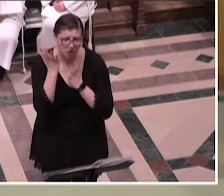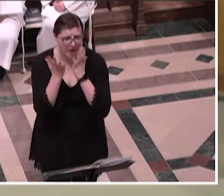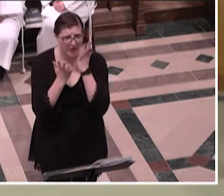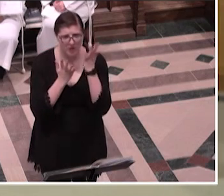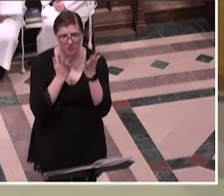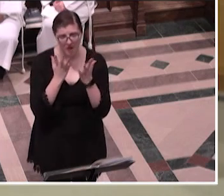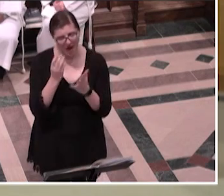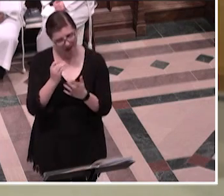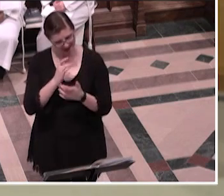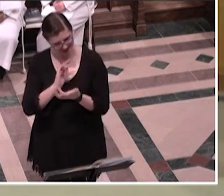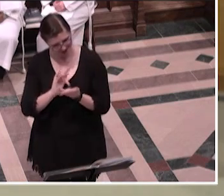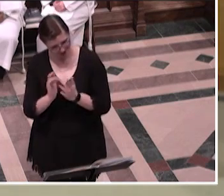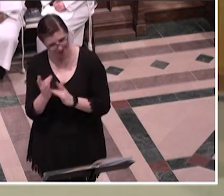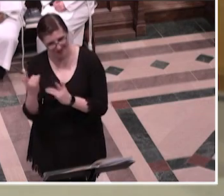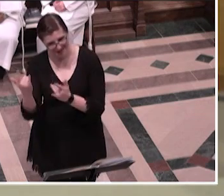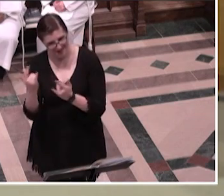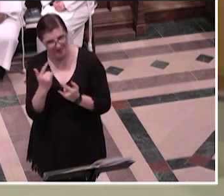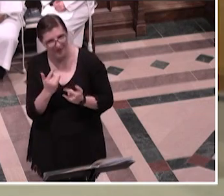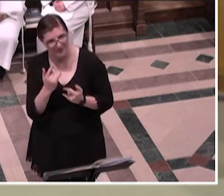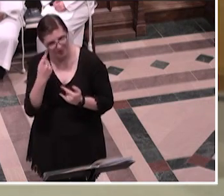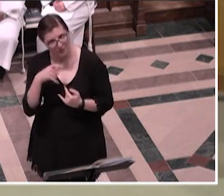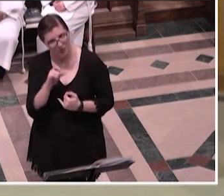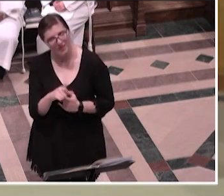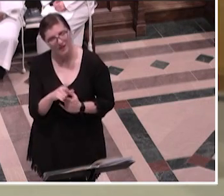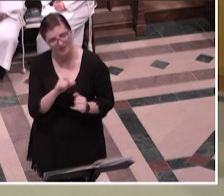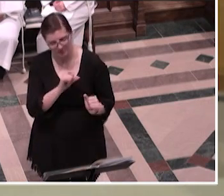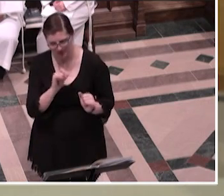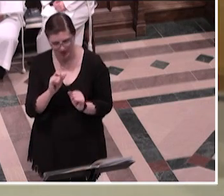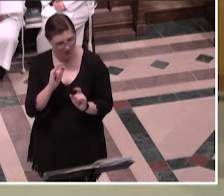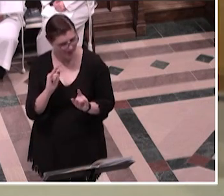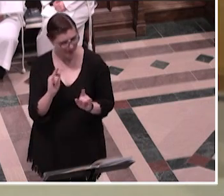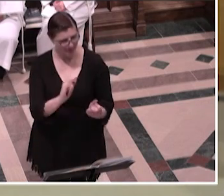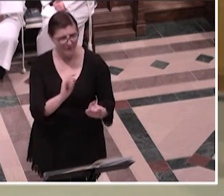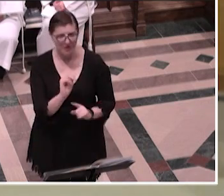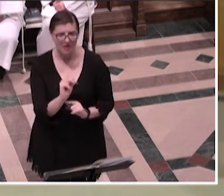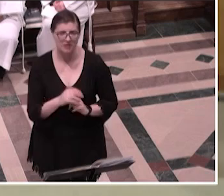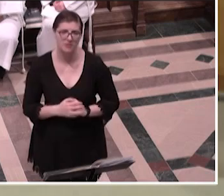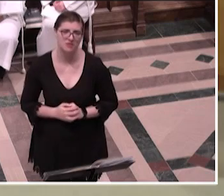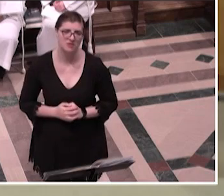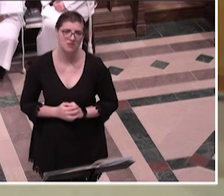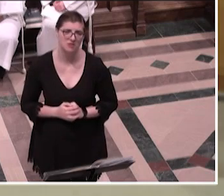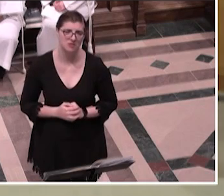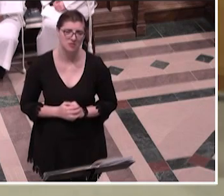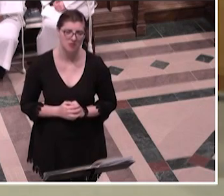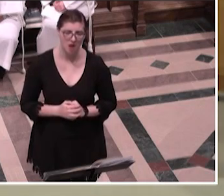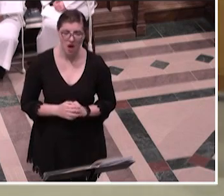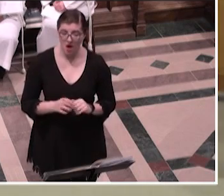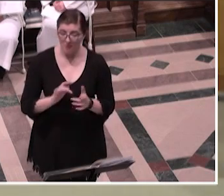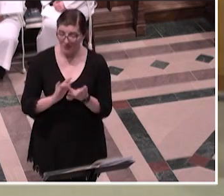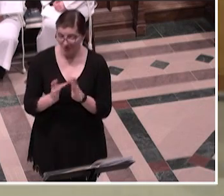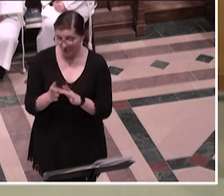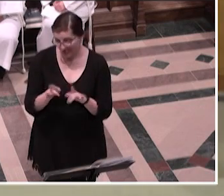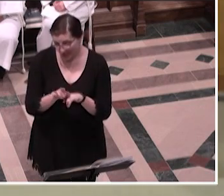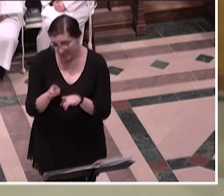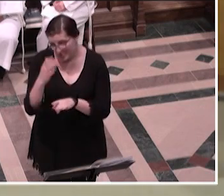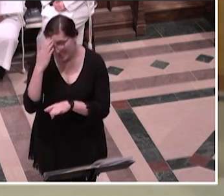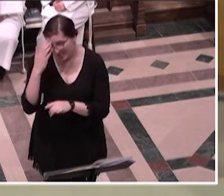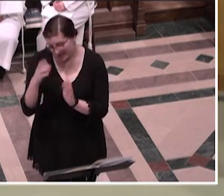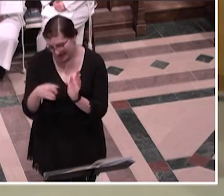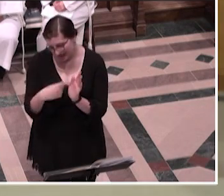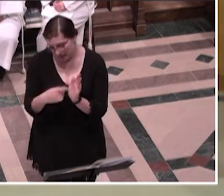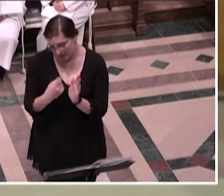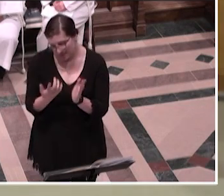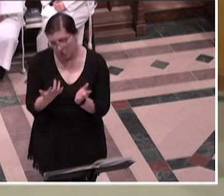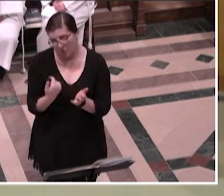that, just as he loved Nicodemus. But Jesus also knows that sometimes what we